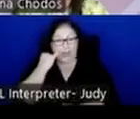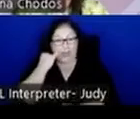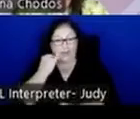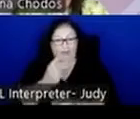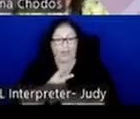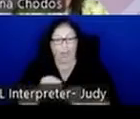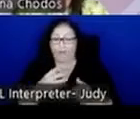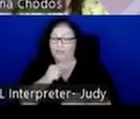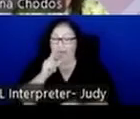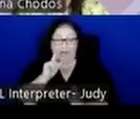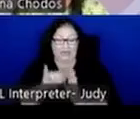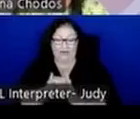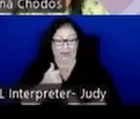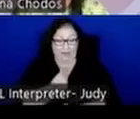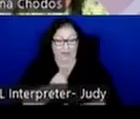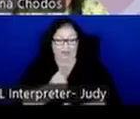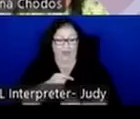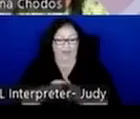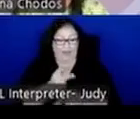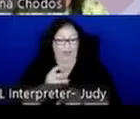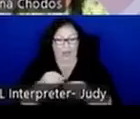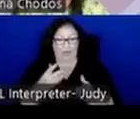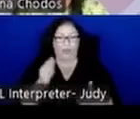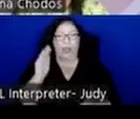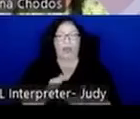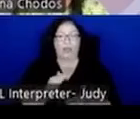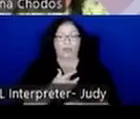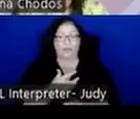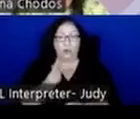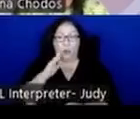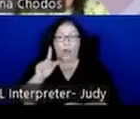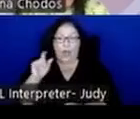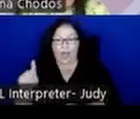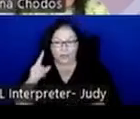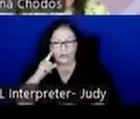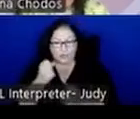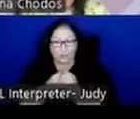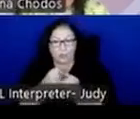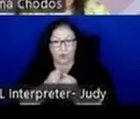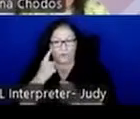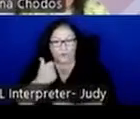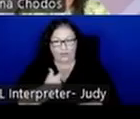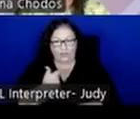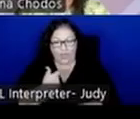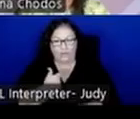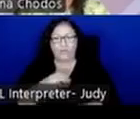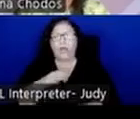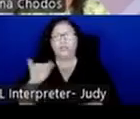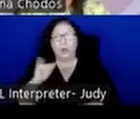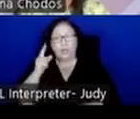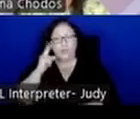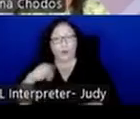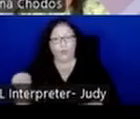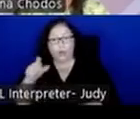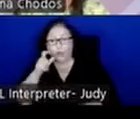they're often less likely to reach out for supports for themselves as well as for those that they care for. So